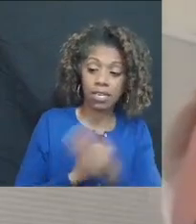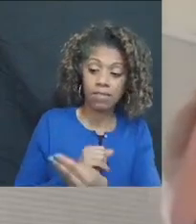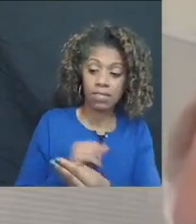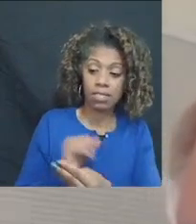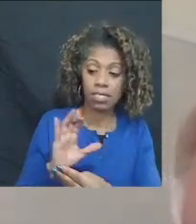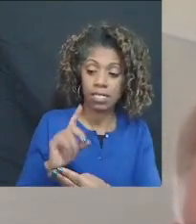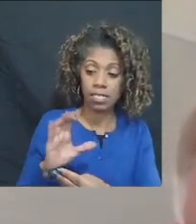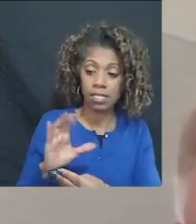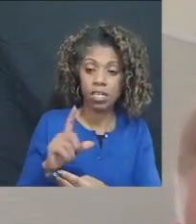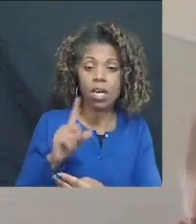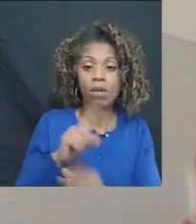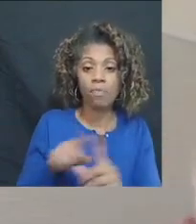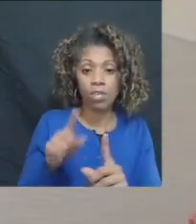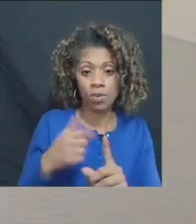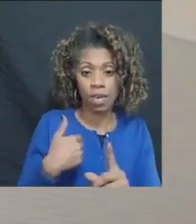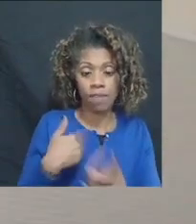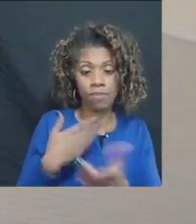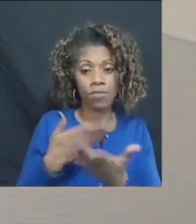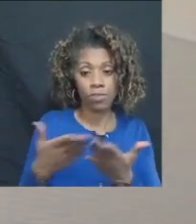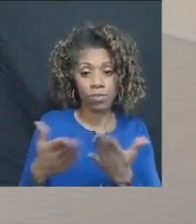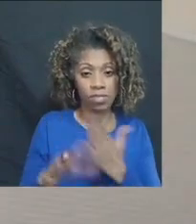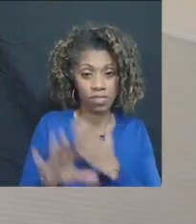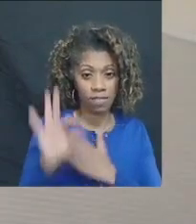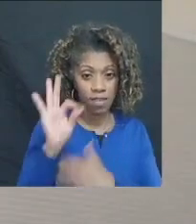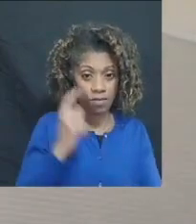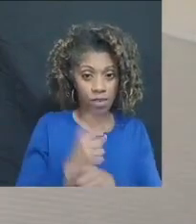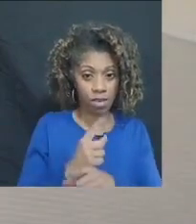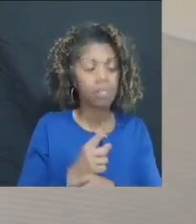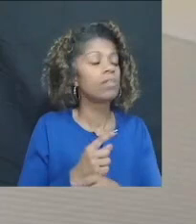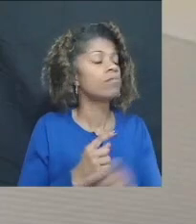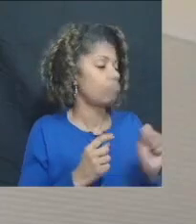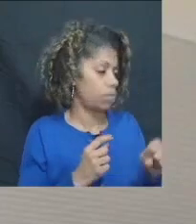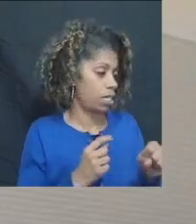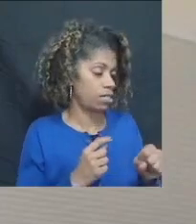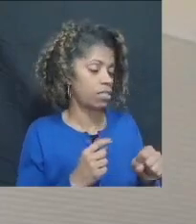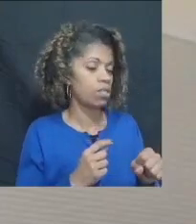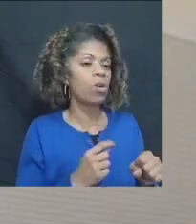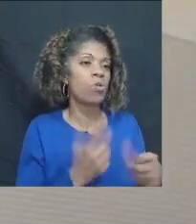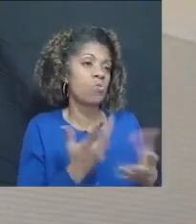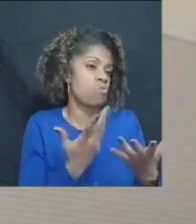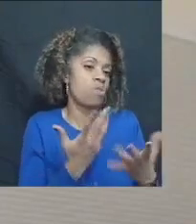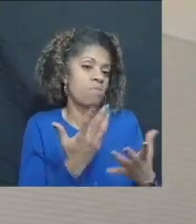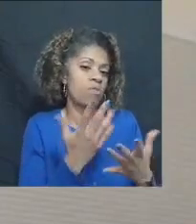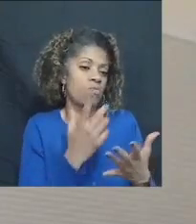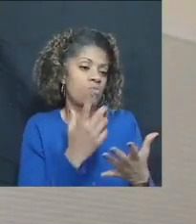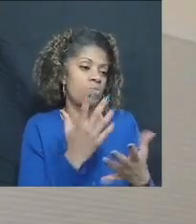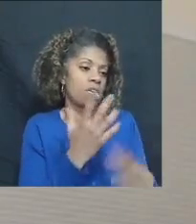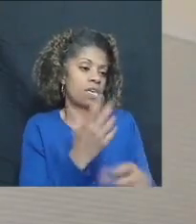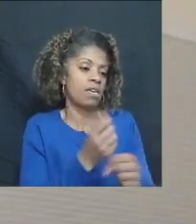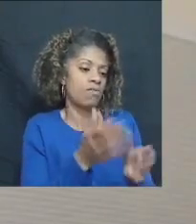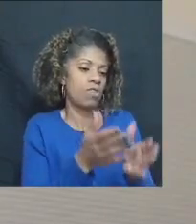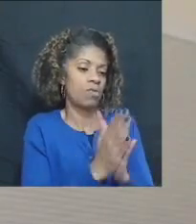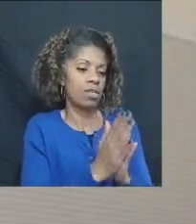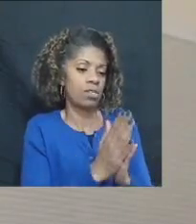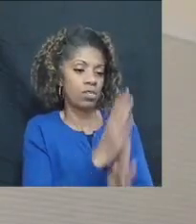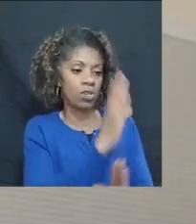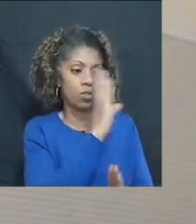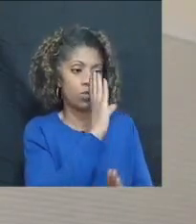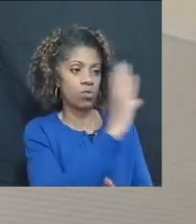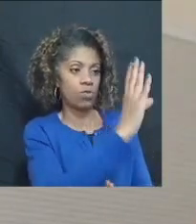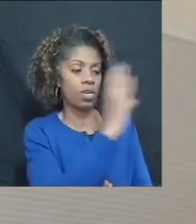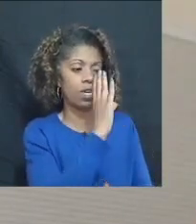able to fund. That's correct. That's correct. Because we get requests from the health departments directly or from community partners